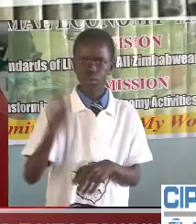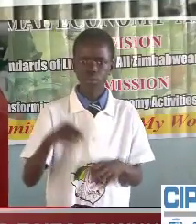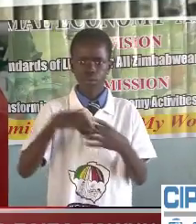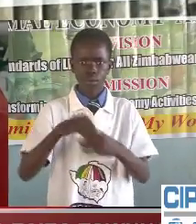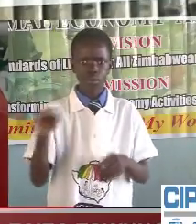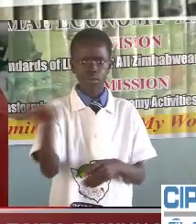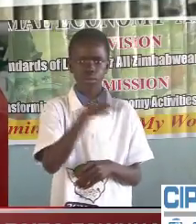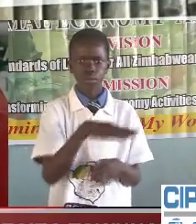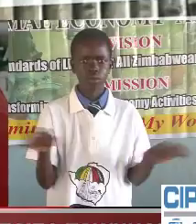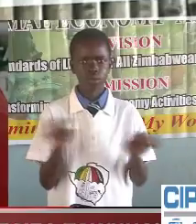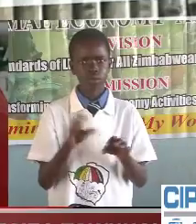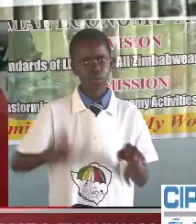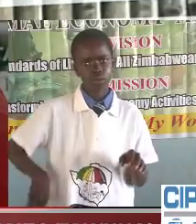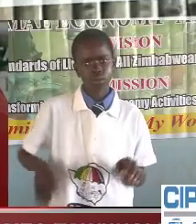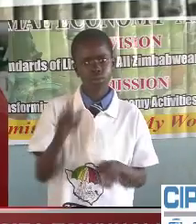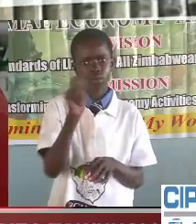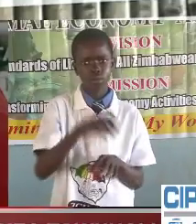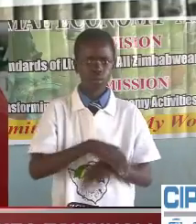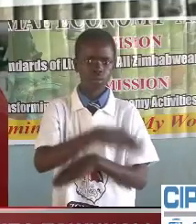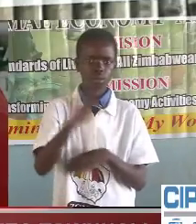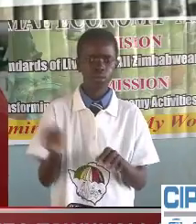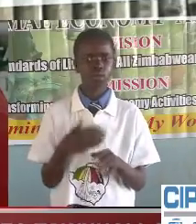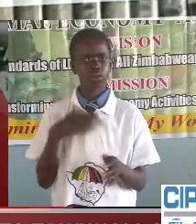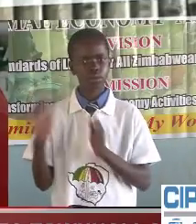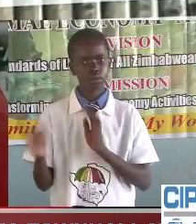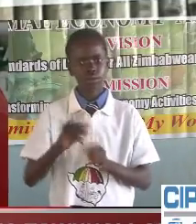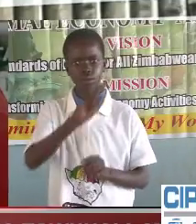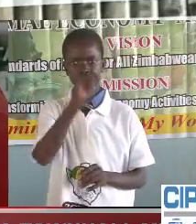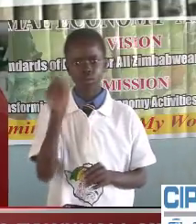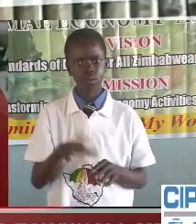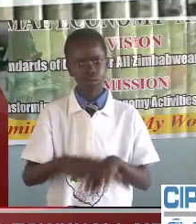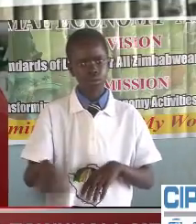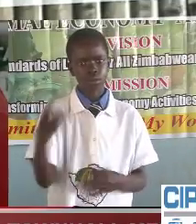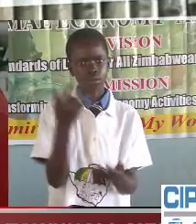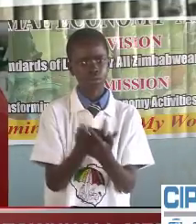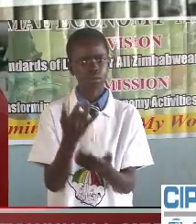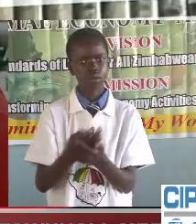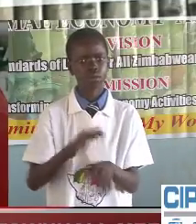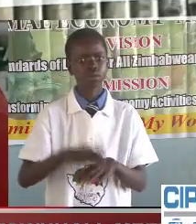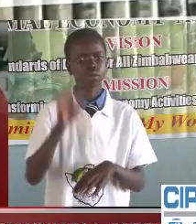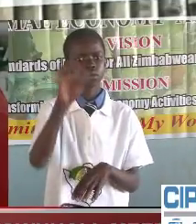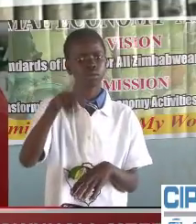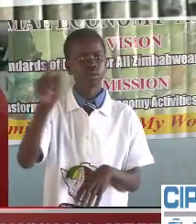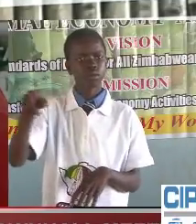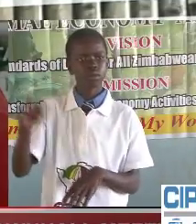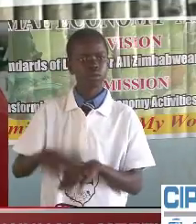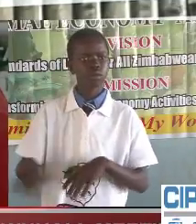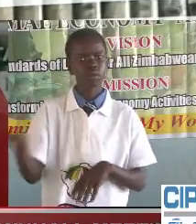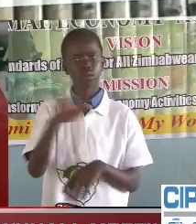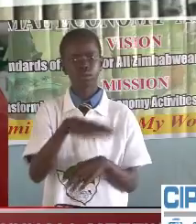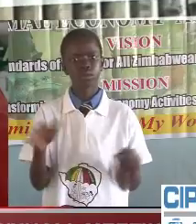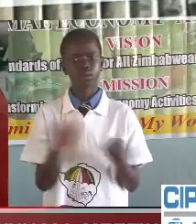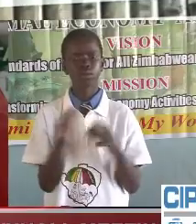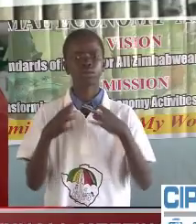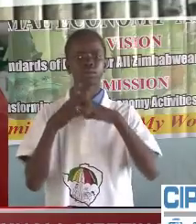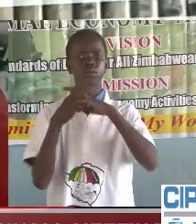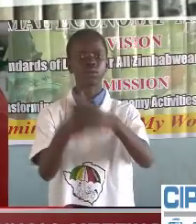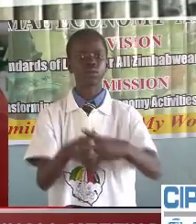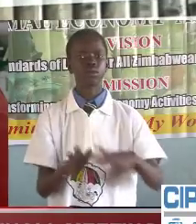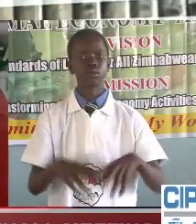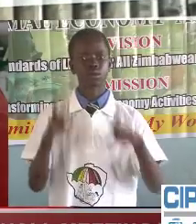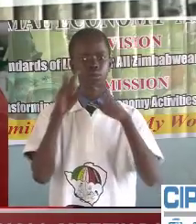offering yourselves as representatives of the people in the council chambers in